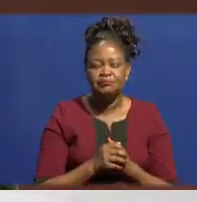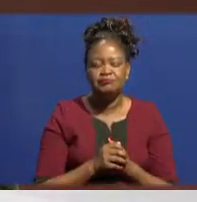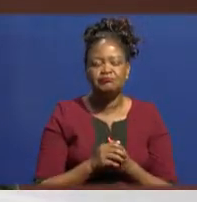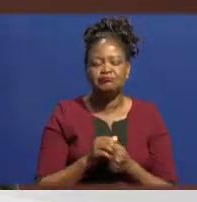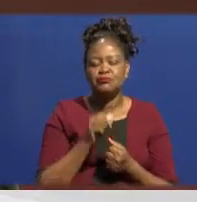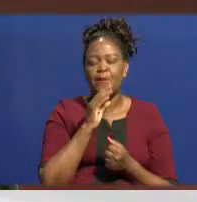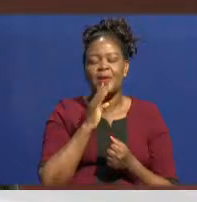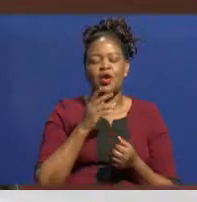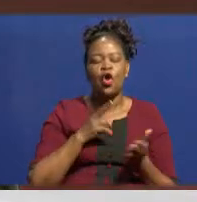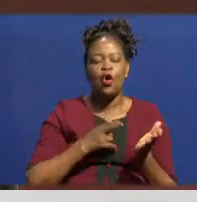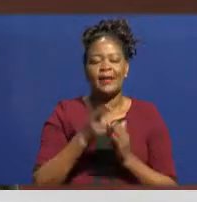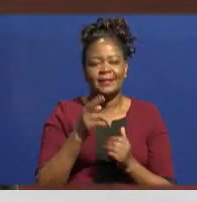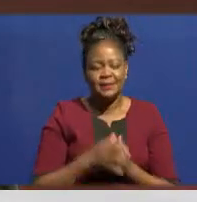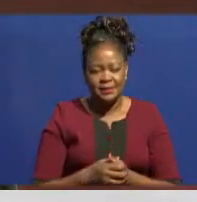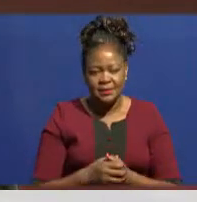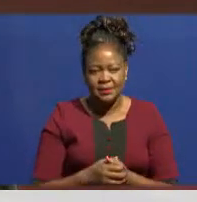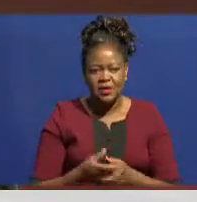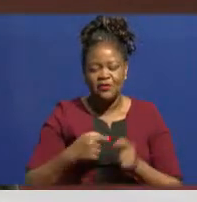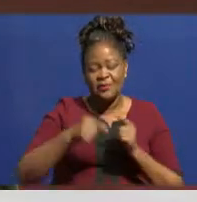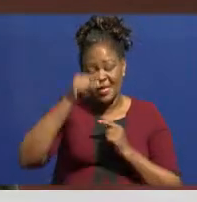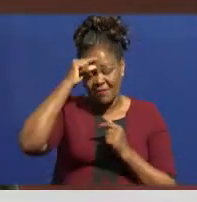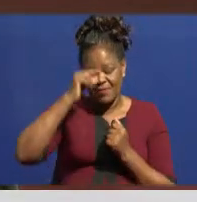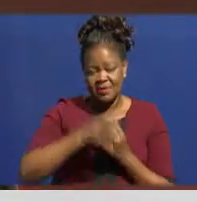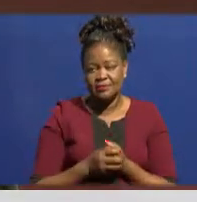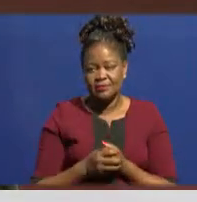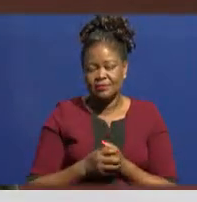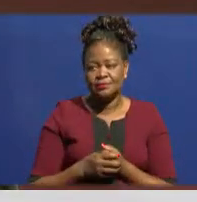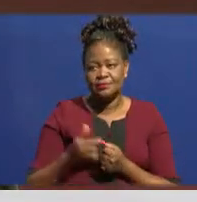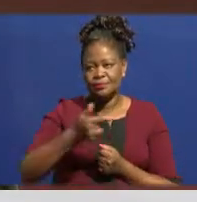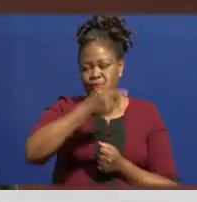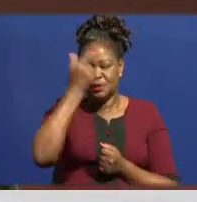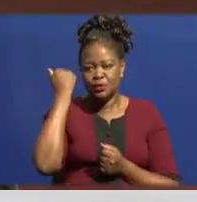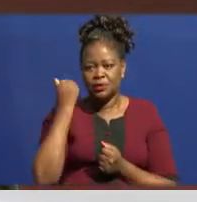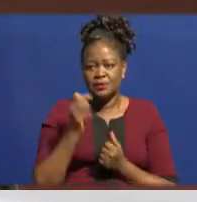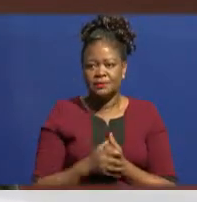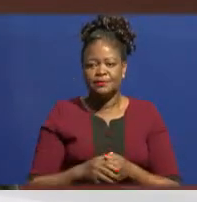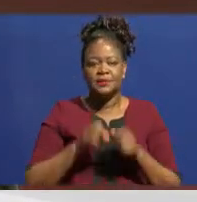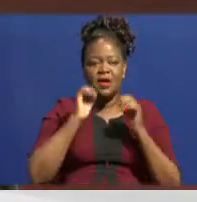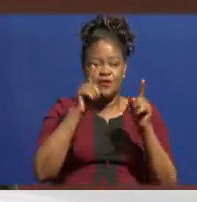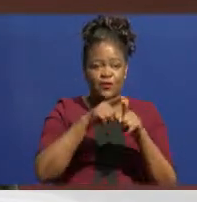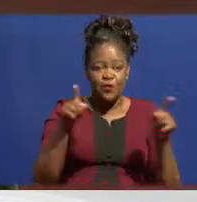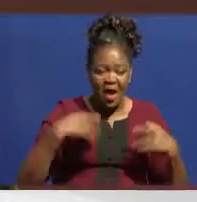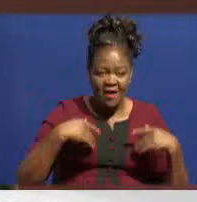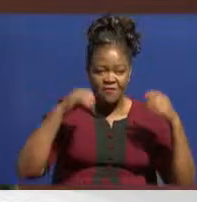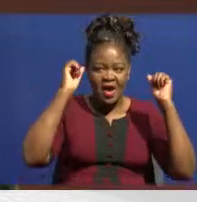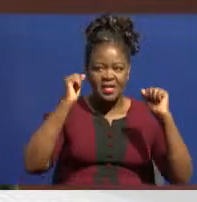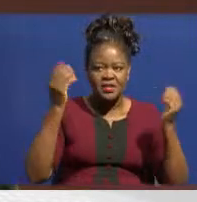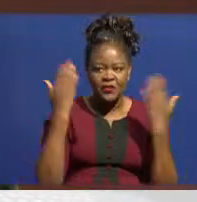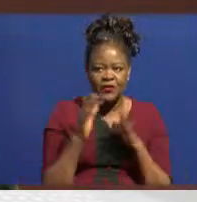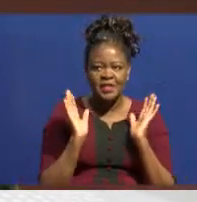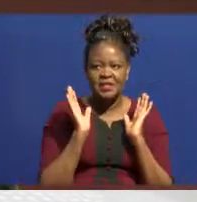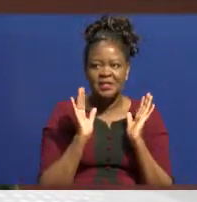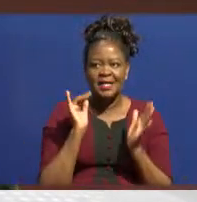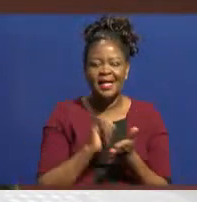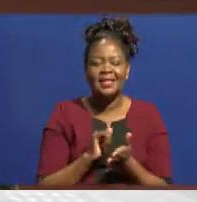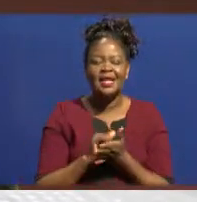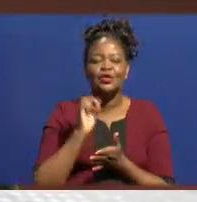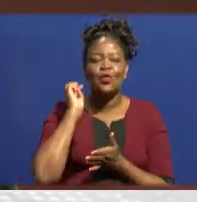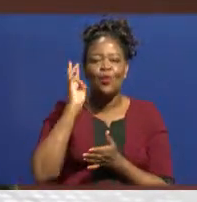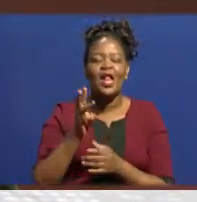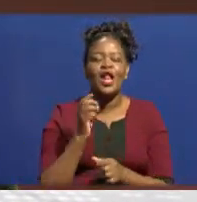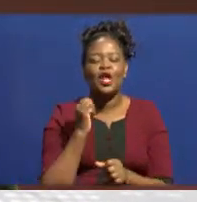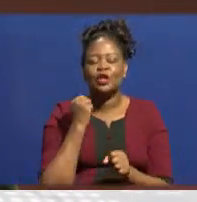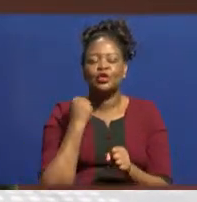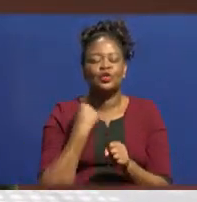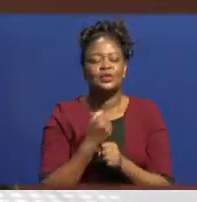dishonest from the government, because if you have agreed that you're going to do